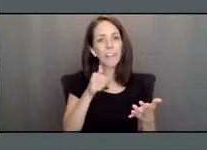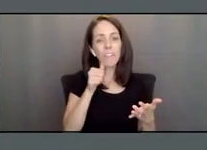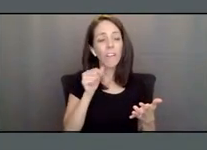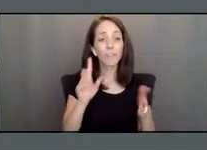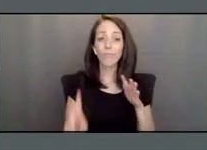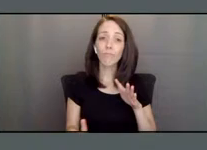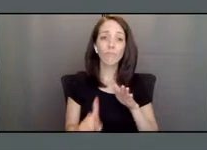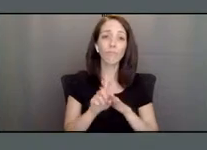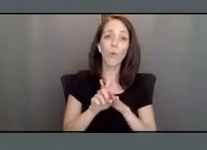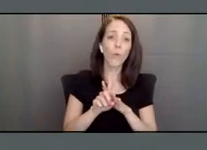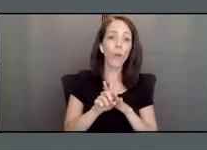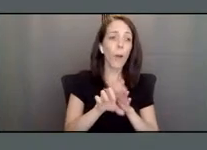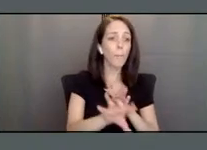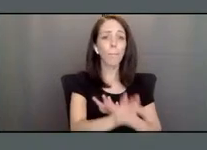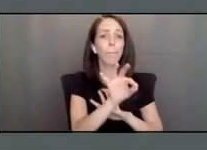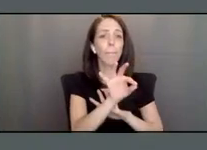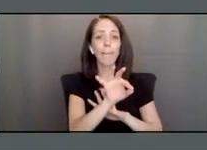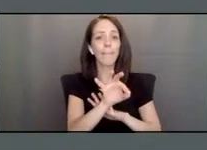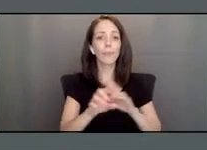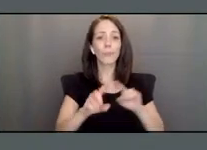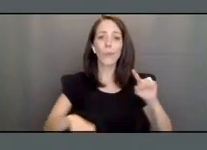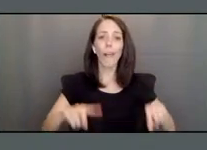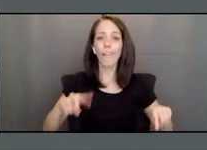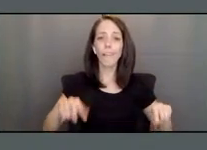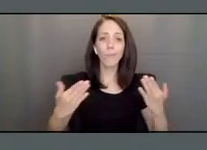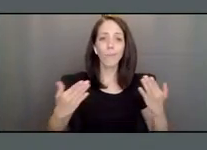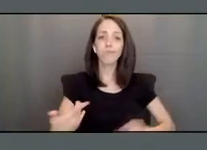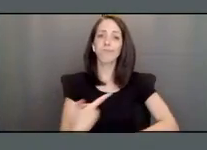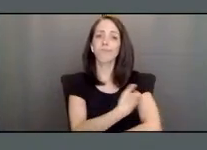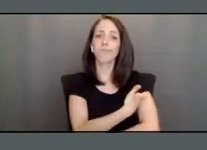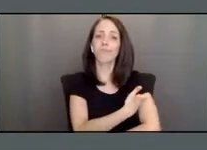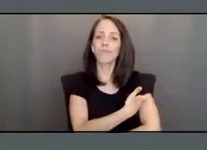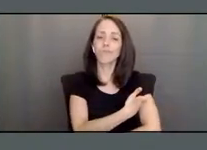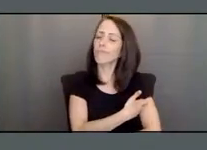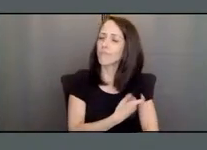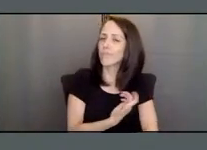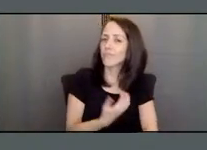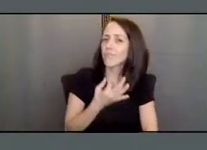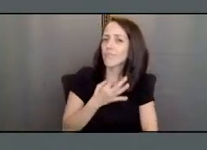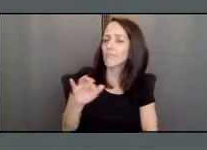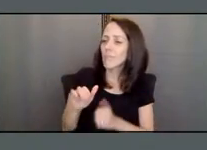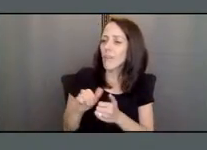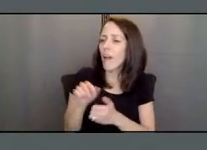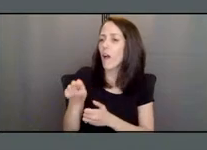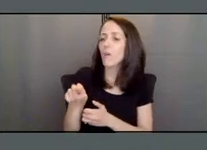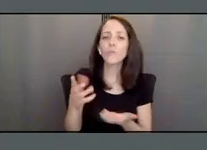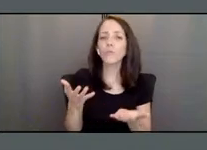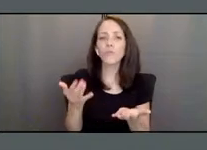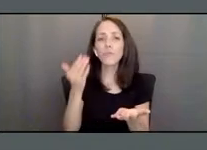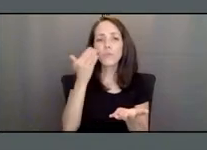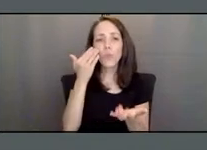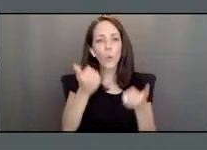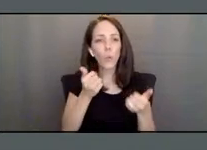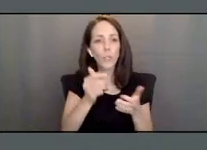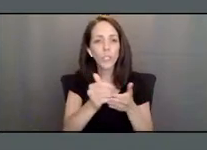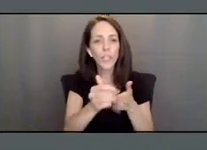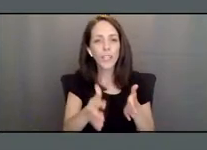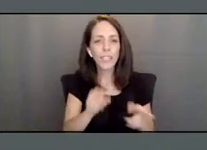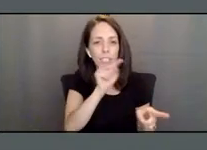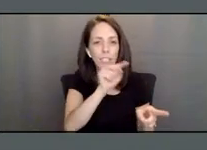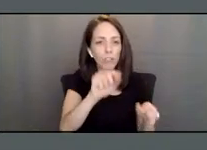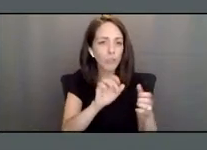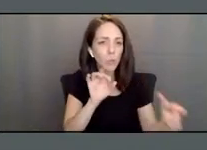put vaccines in arms. I'm sure you identified the community leaders that you needed to connect with. How did you do